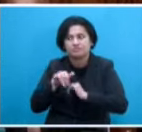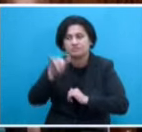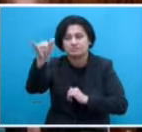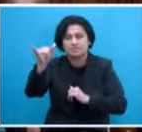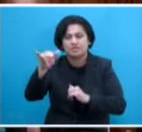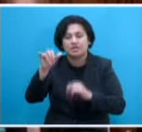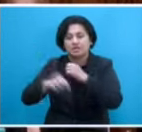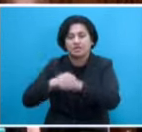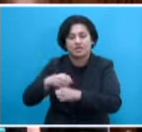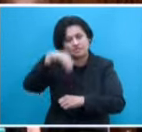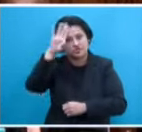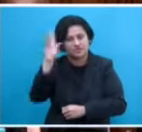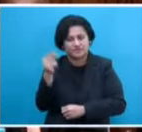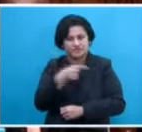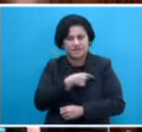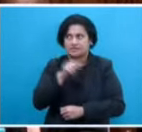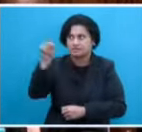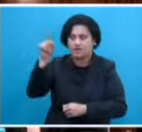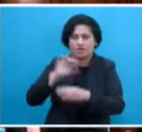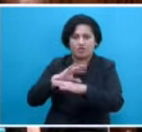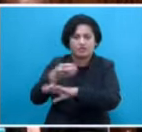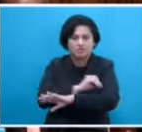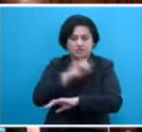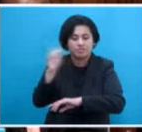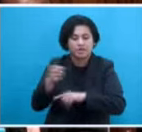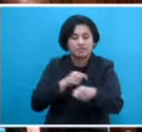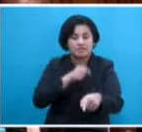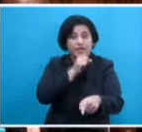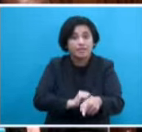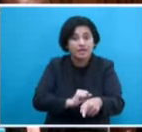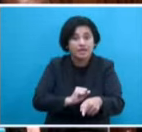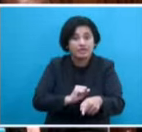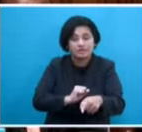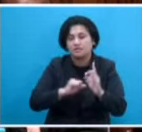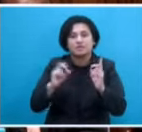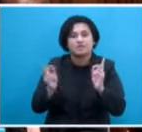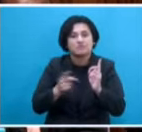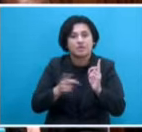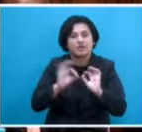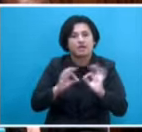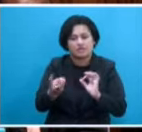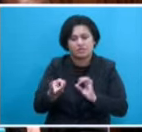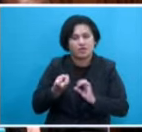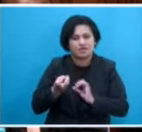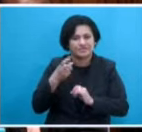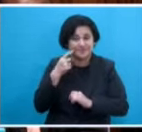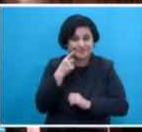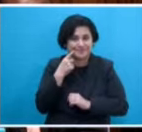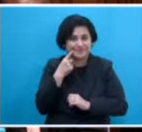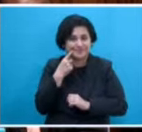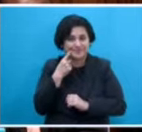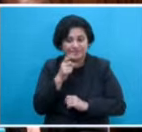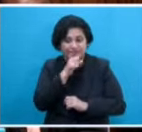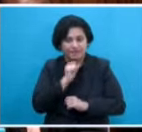Pio Tukandundua got suspended for half a year without pay. Now the Parliament staff